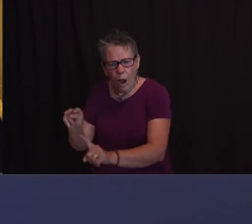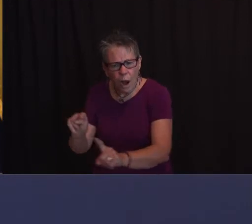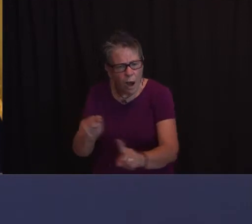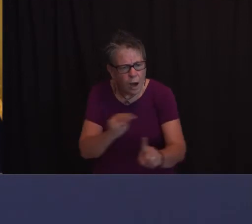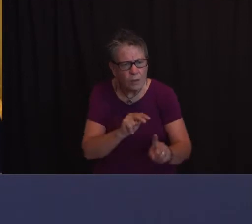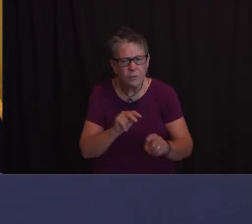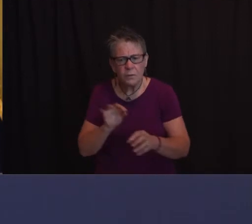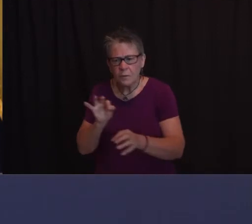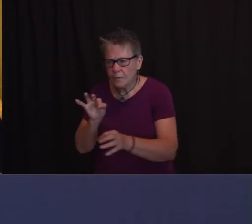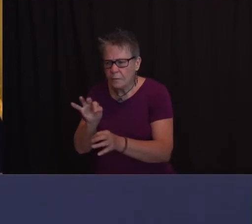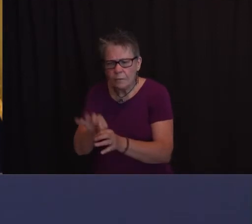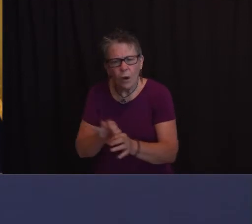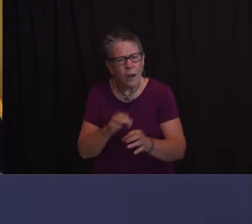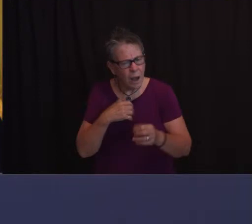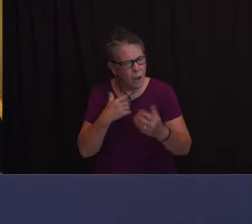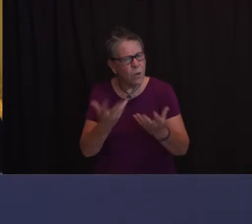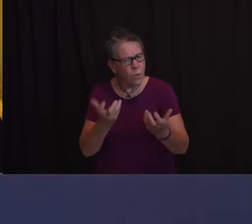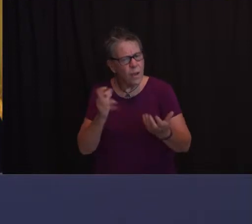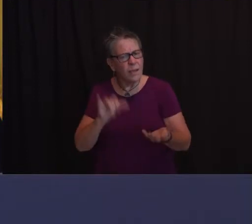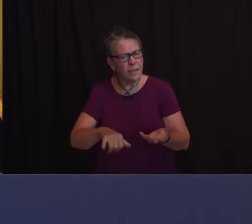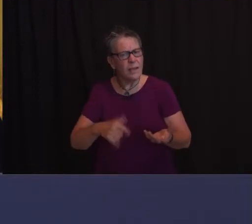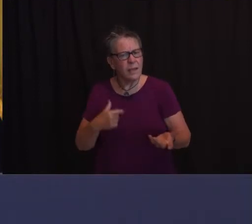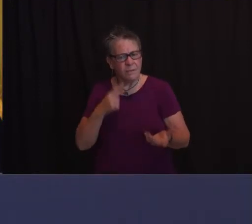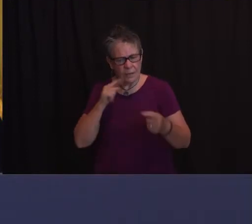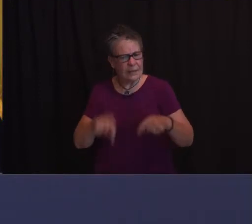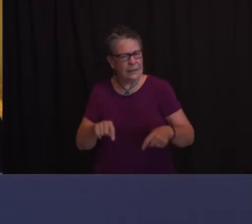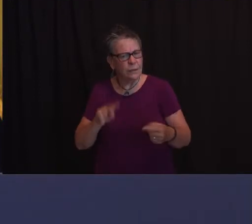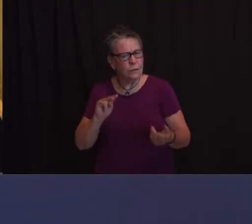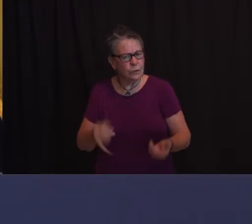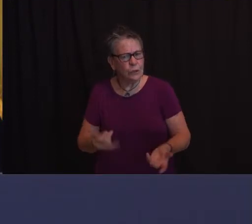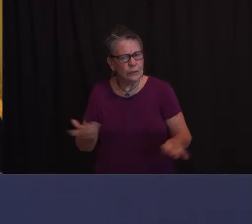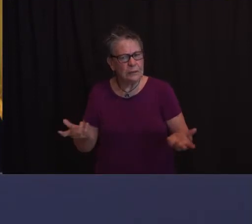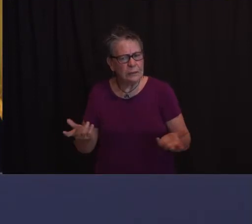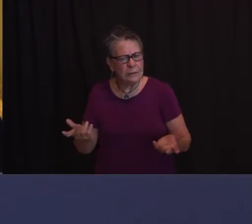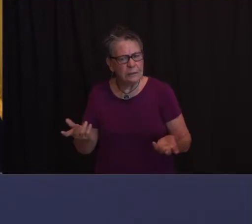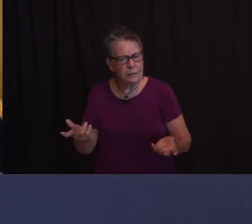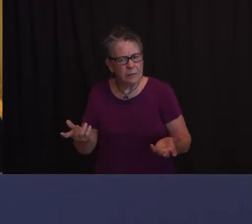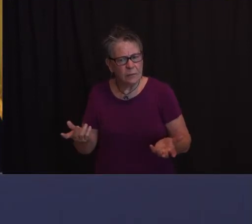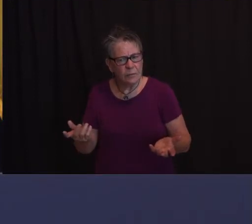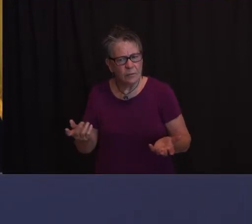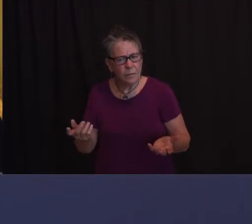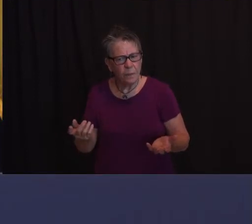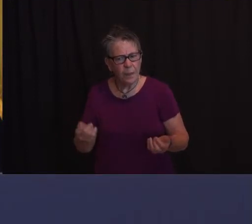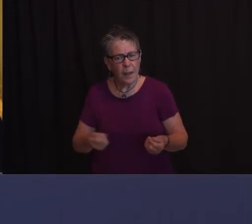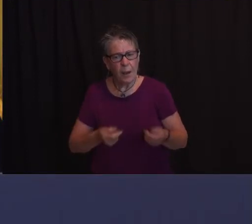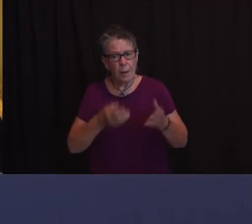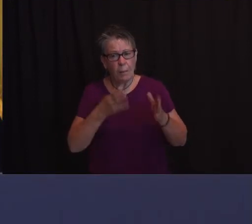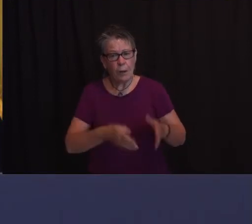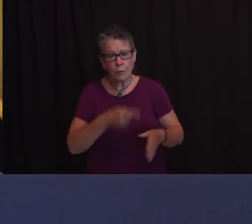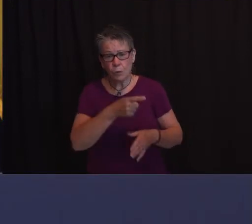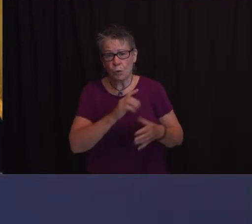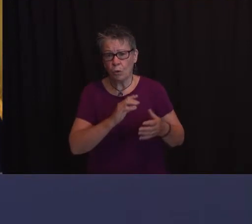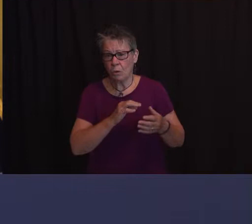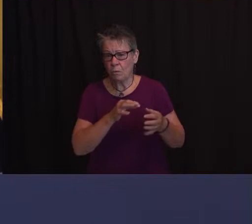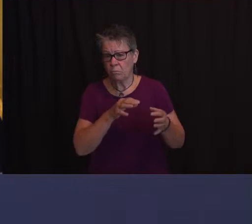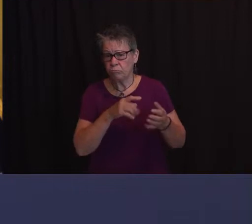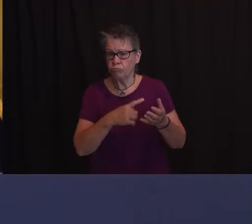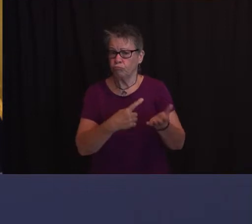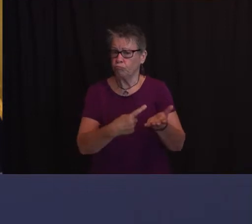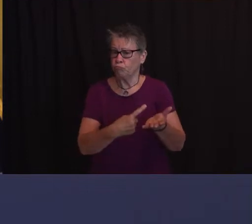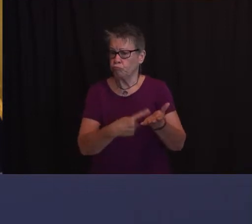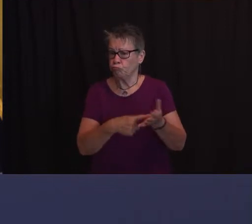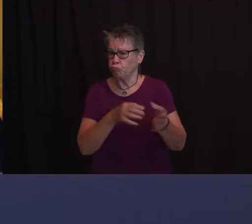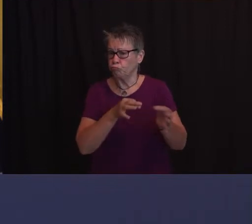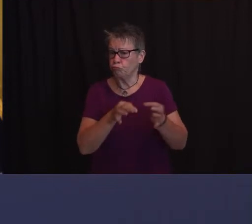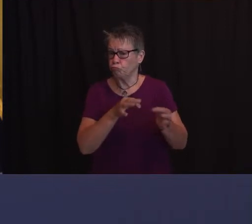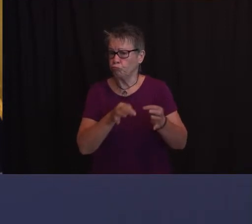Listen, the guy who made that comment is a close colleague of mine, and if you knew him well,